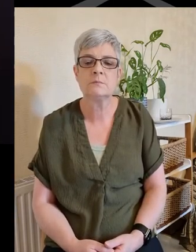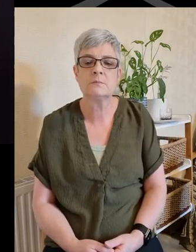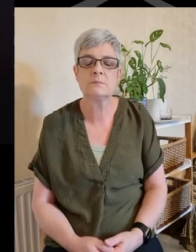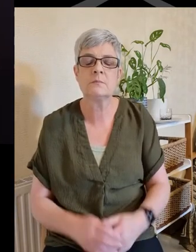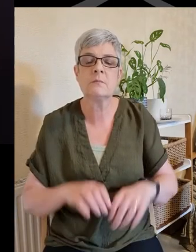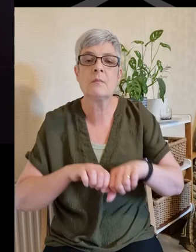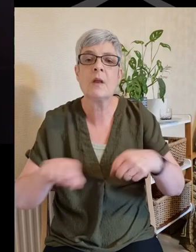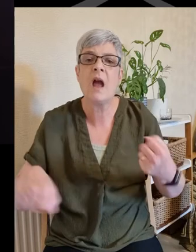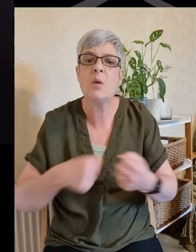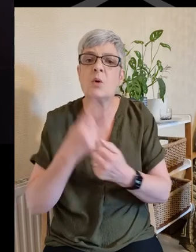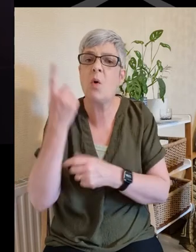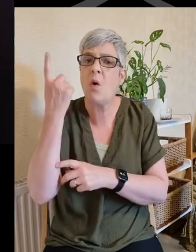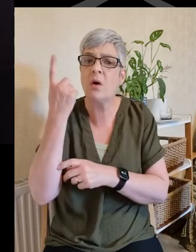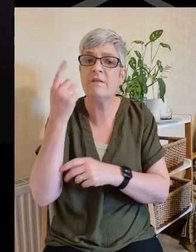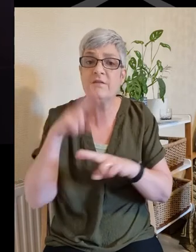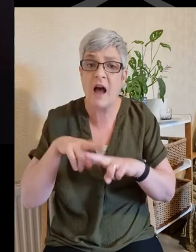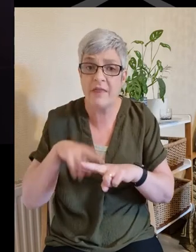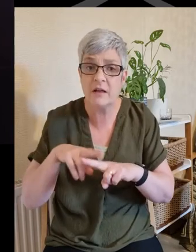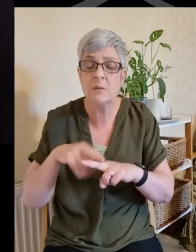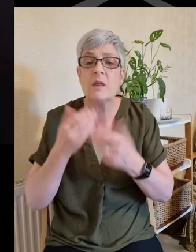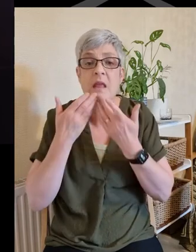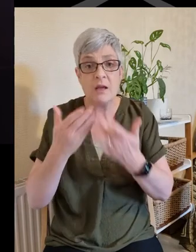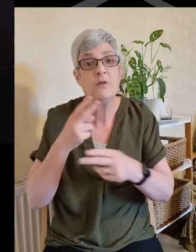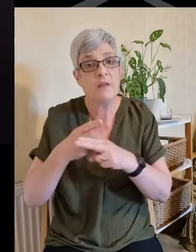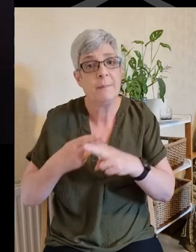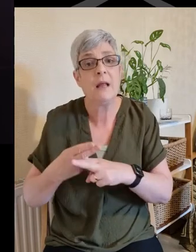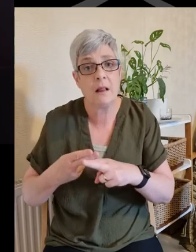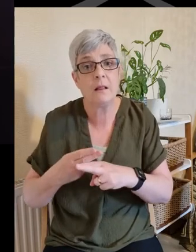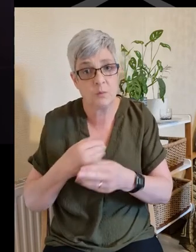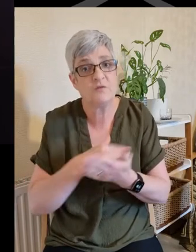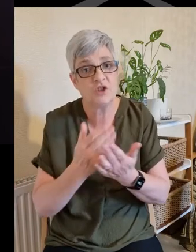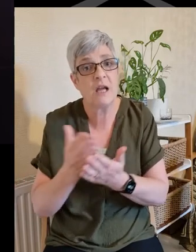Our God and Father, we thank you for this meal in which we have shared.